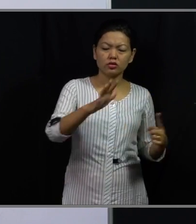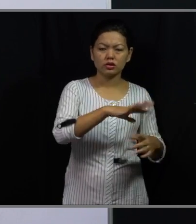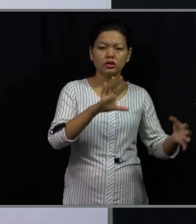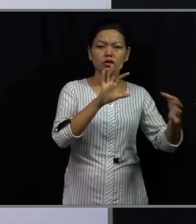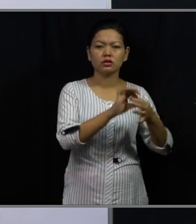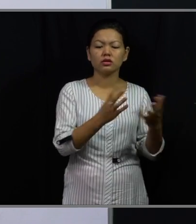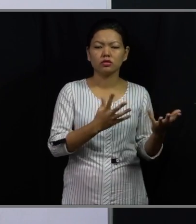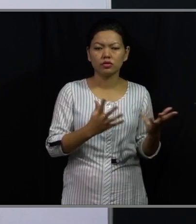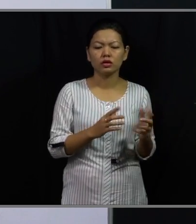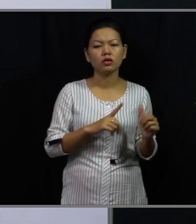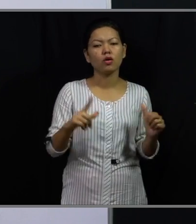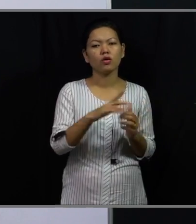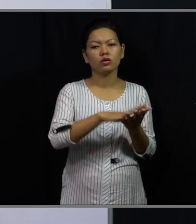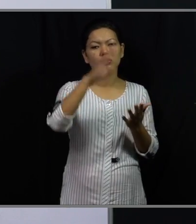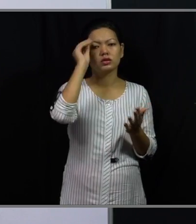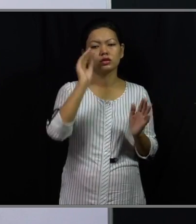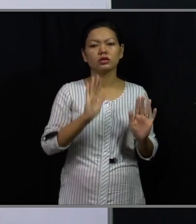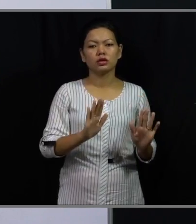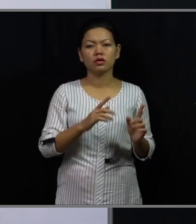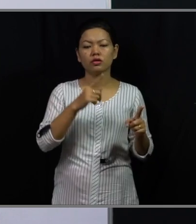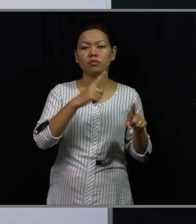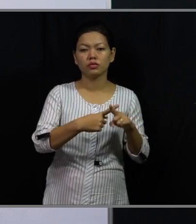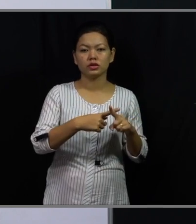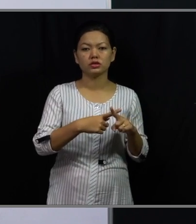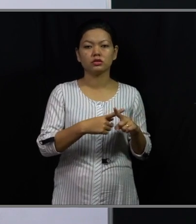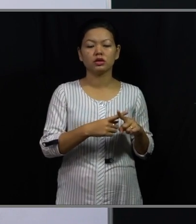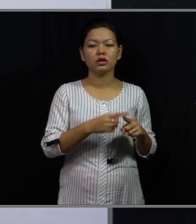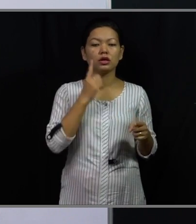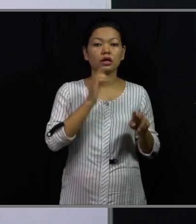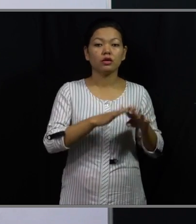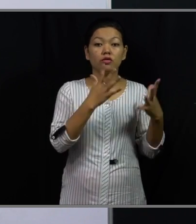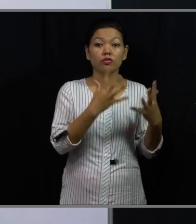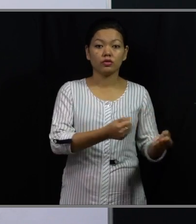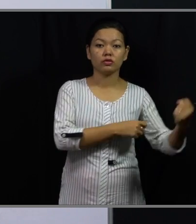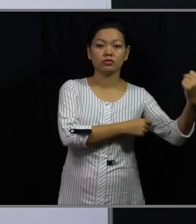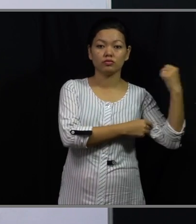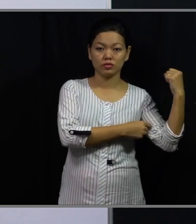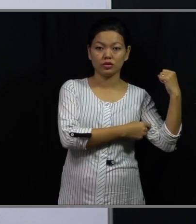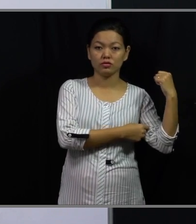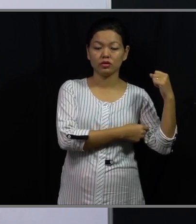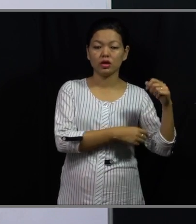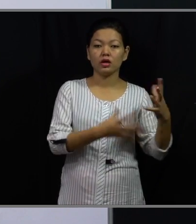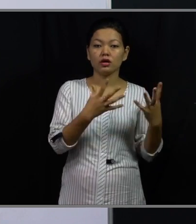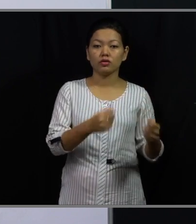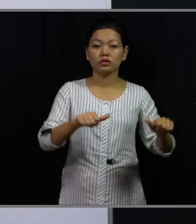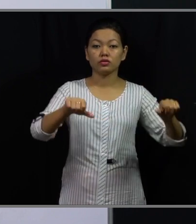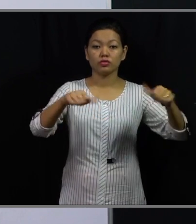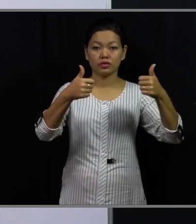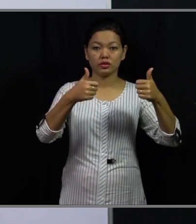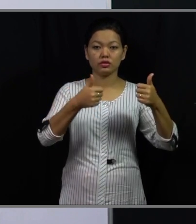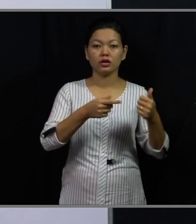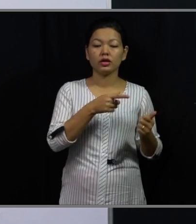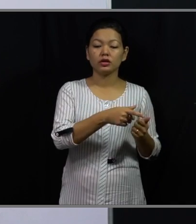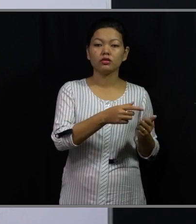also, in order to get into power, okay, they also play a very important role, okay, in order to